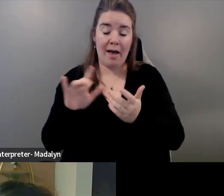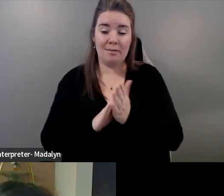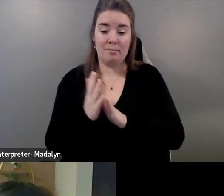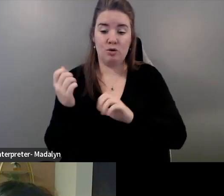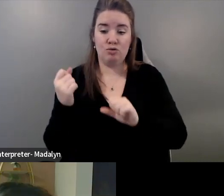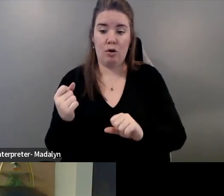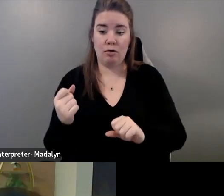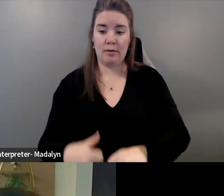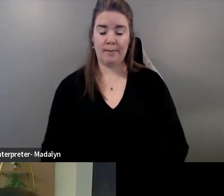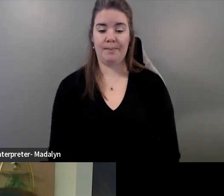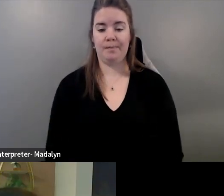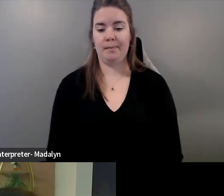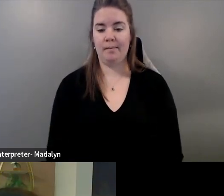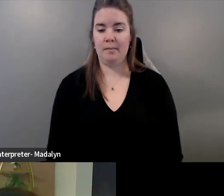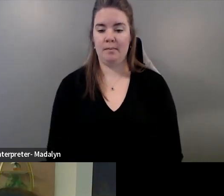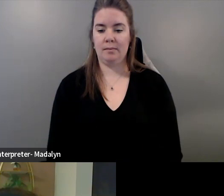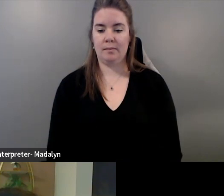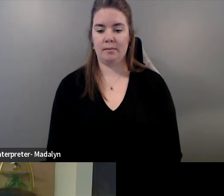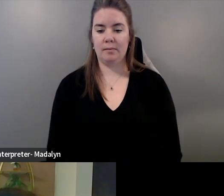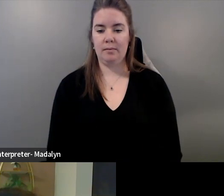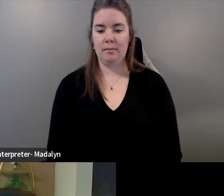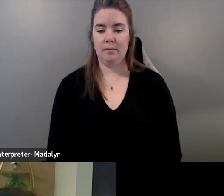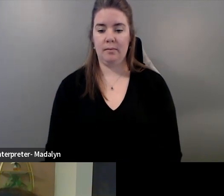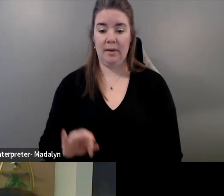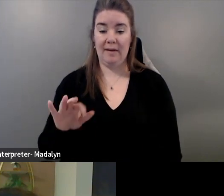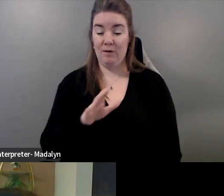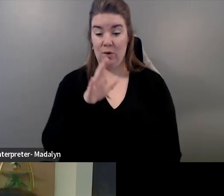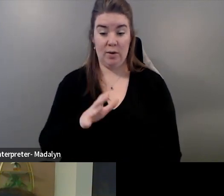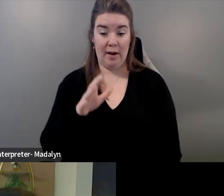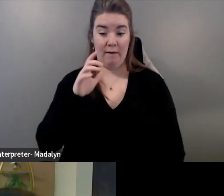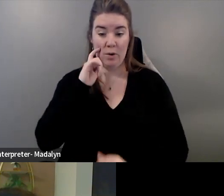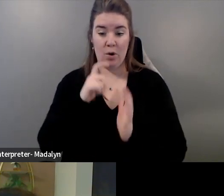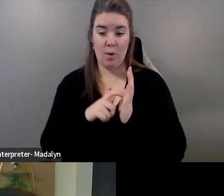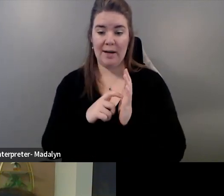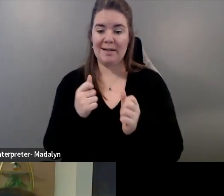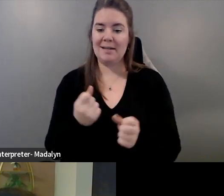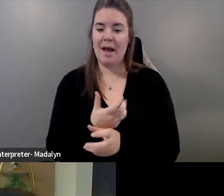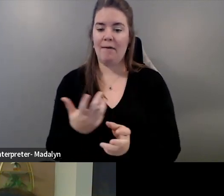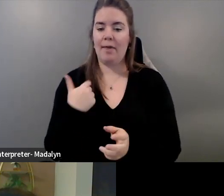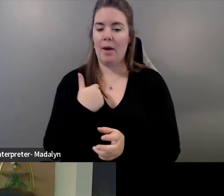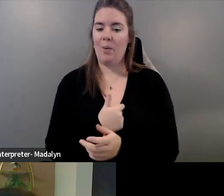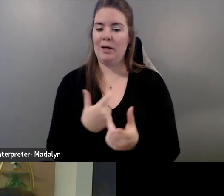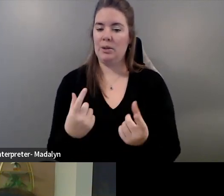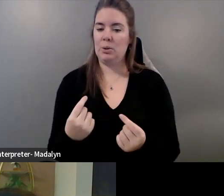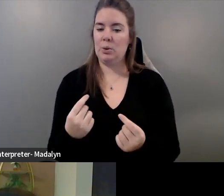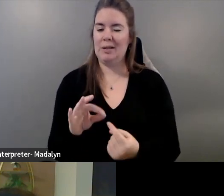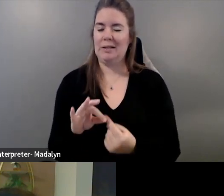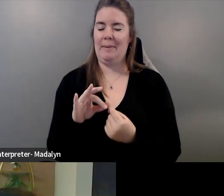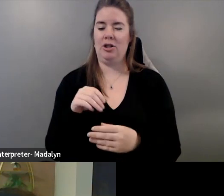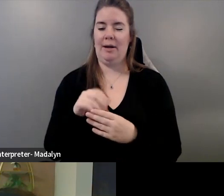You know what? And even if you have never noticed it, everything we do in IL, especially in our states,